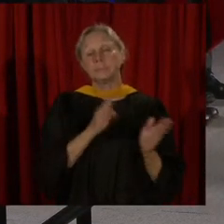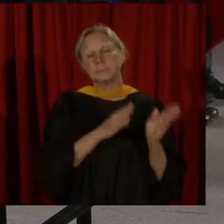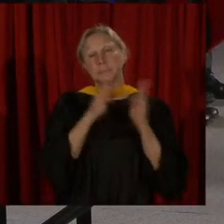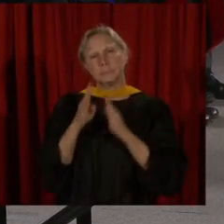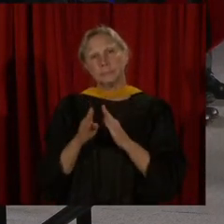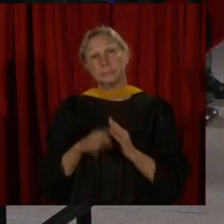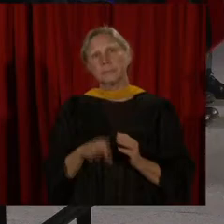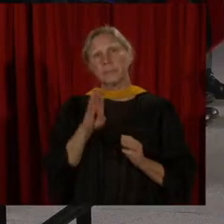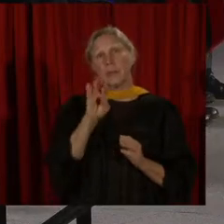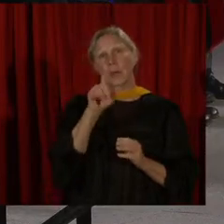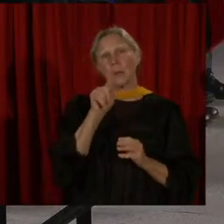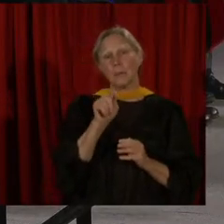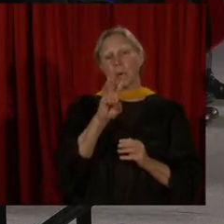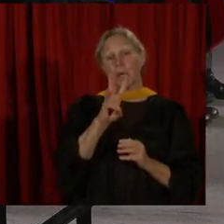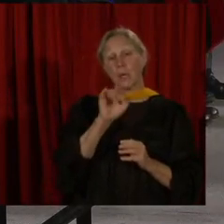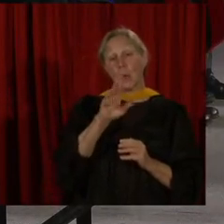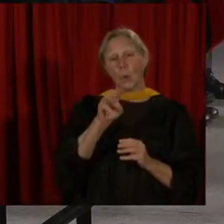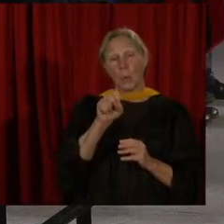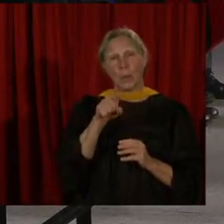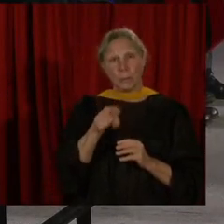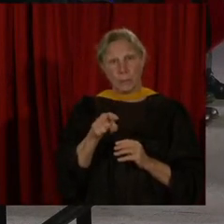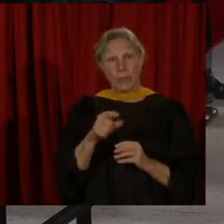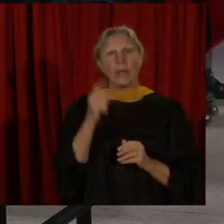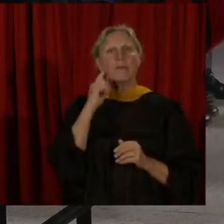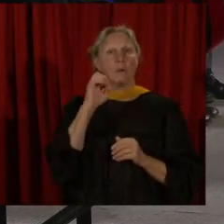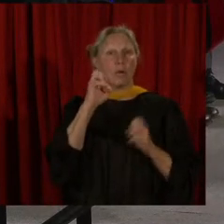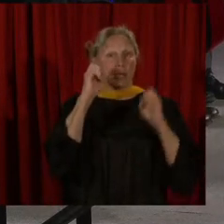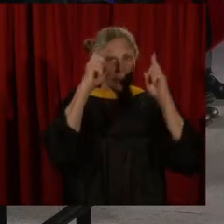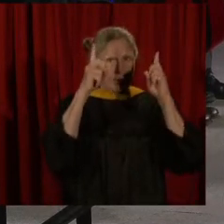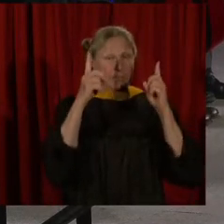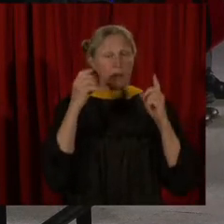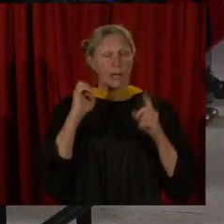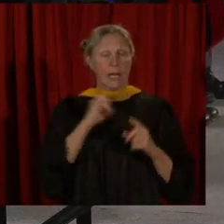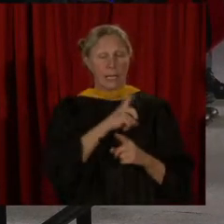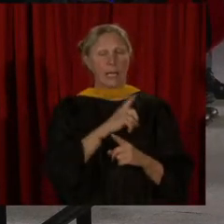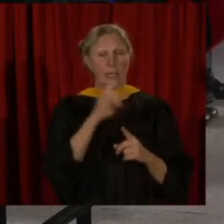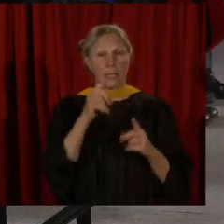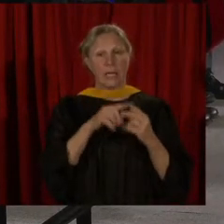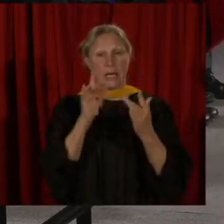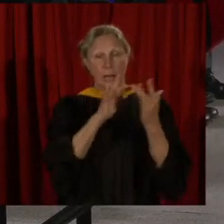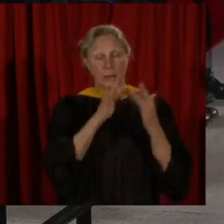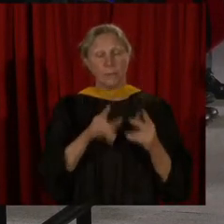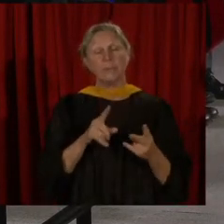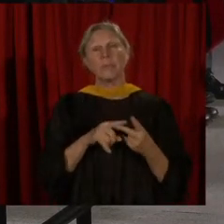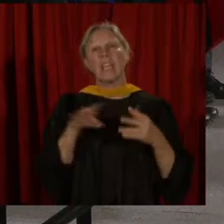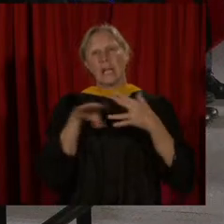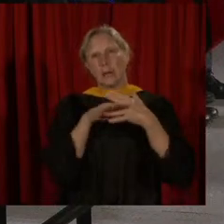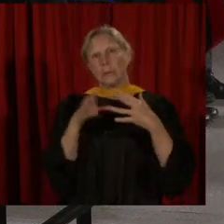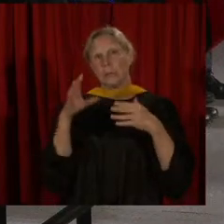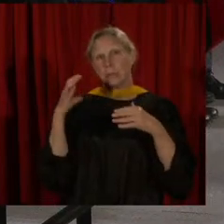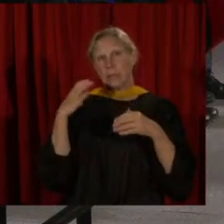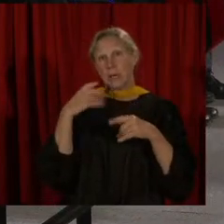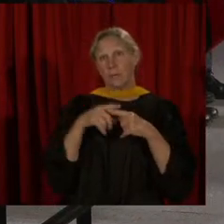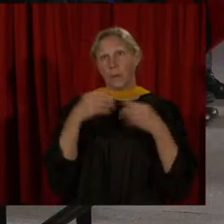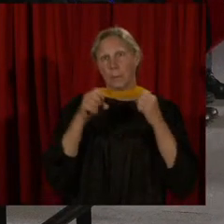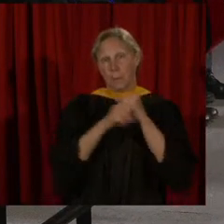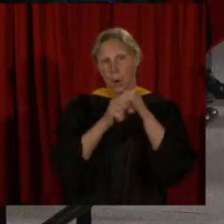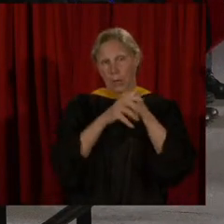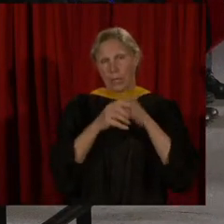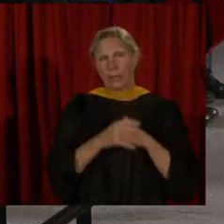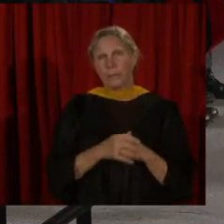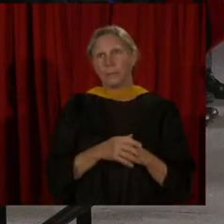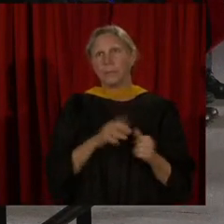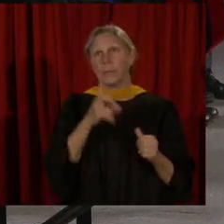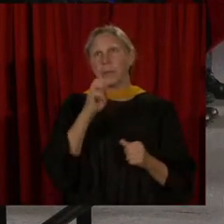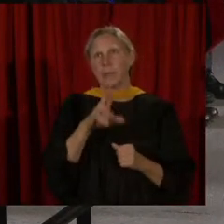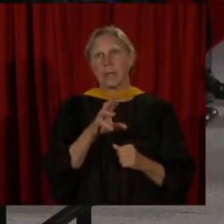Dr. Brent Williams, Associate Dean for Executive Education and Outreach, Interim Chair of the Department of Marketing.